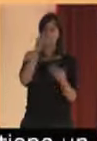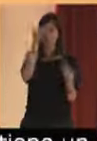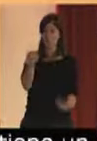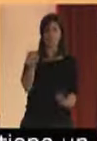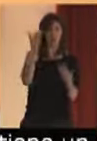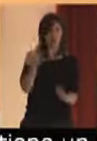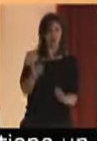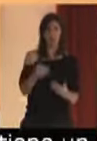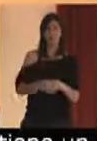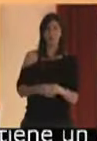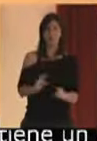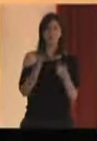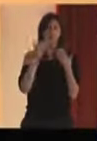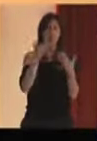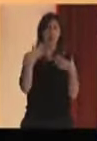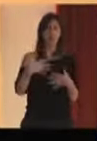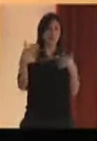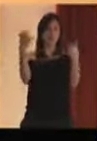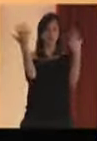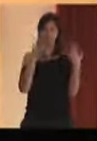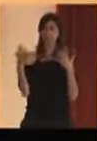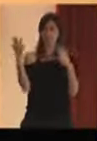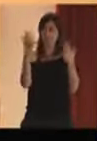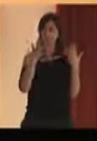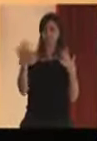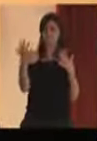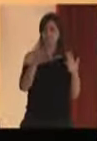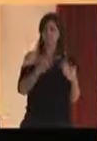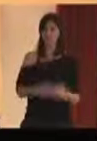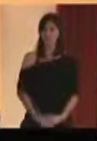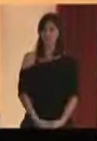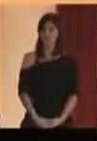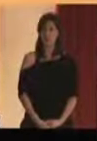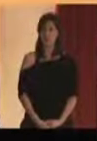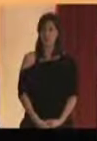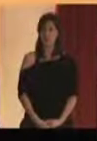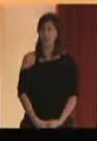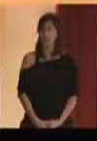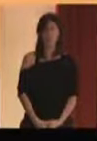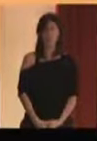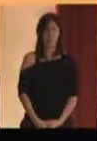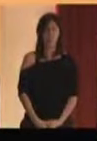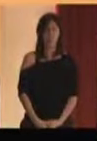so thank you very much and congratulations. Thank you.